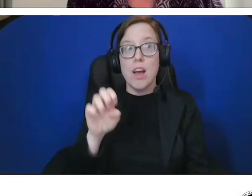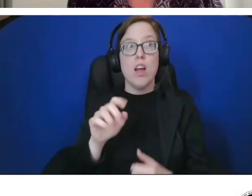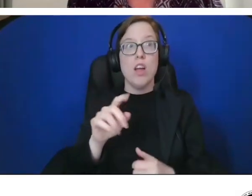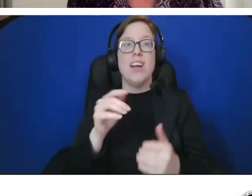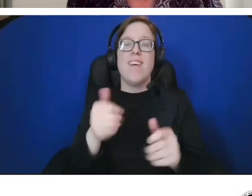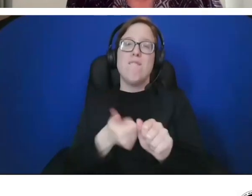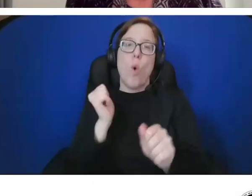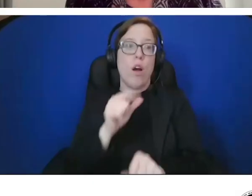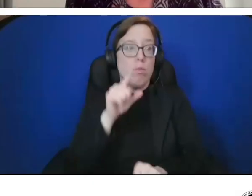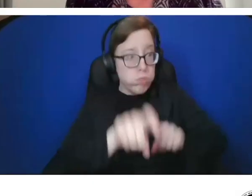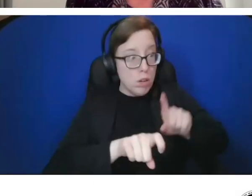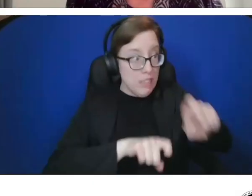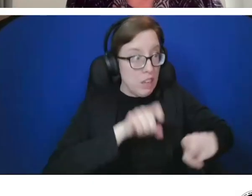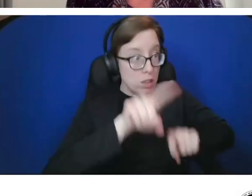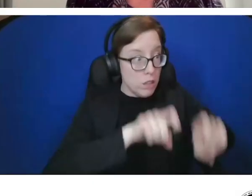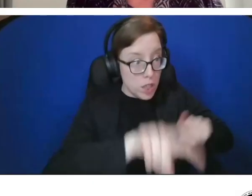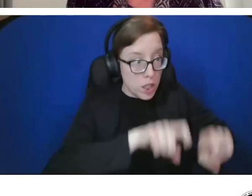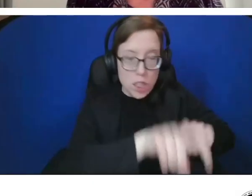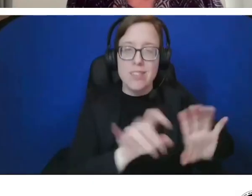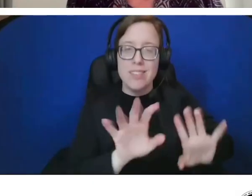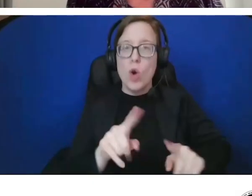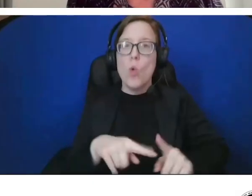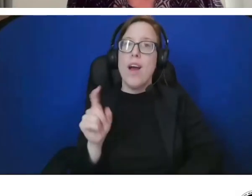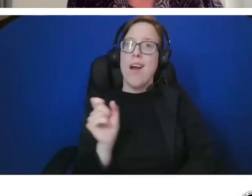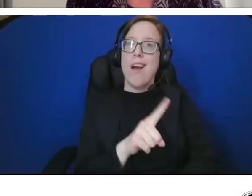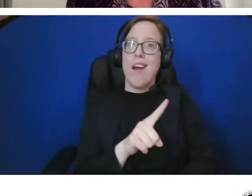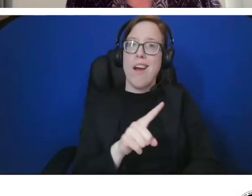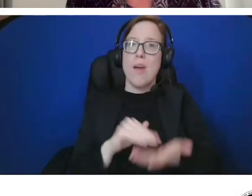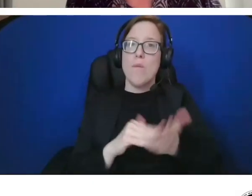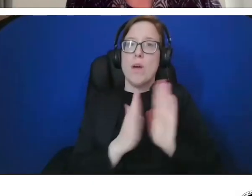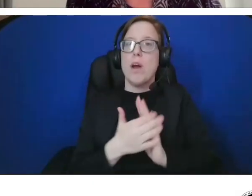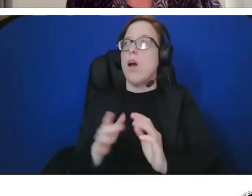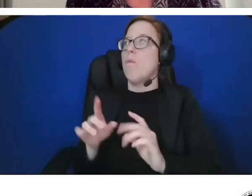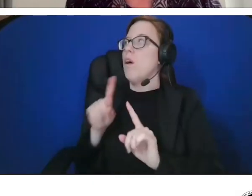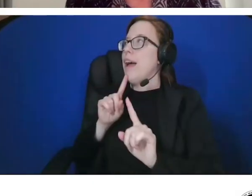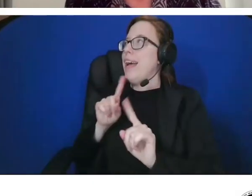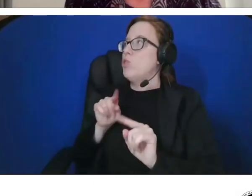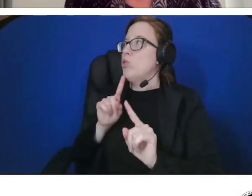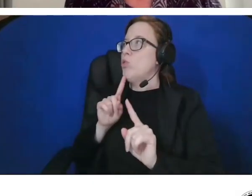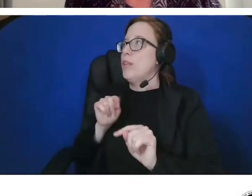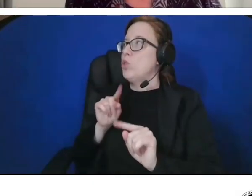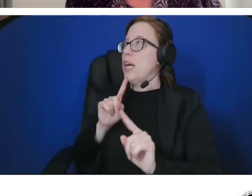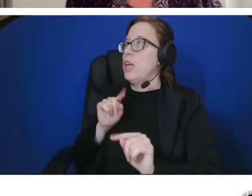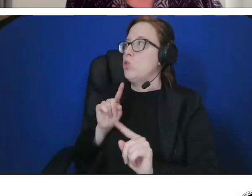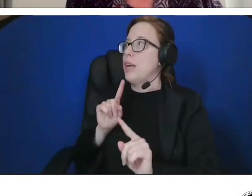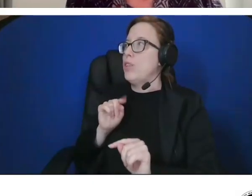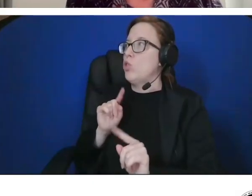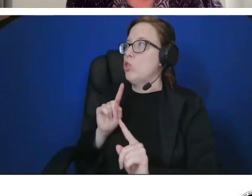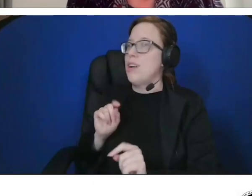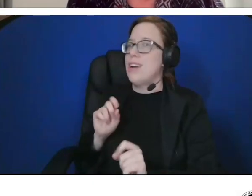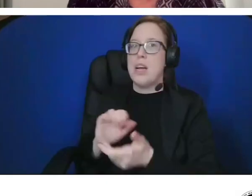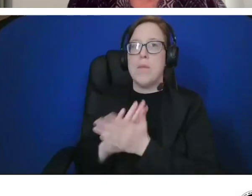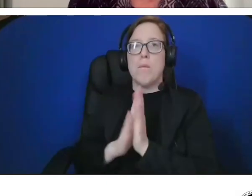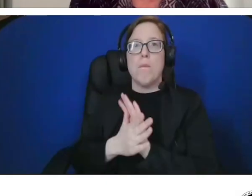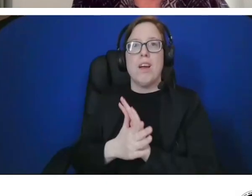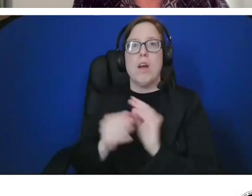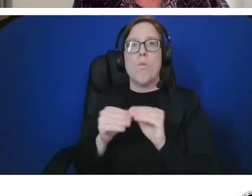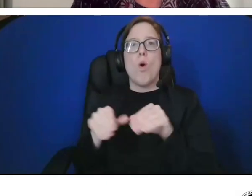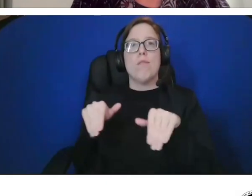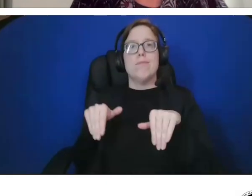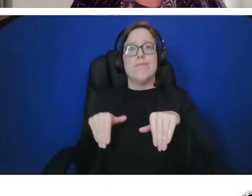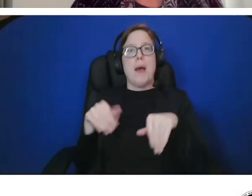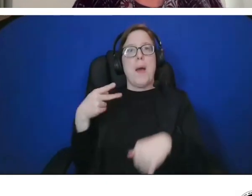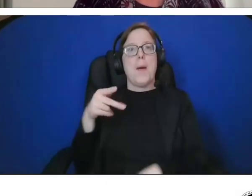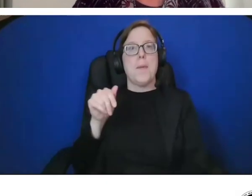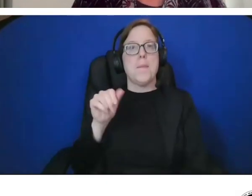question after question. When we ask questions, we put the kid in the mode of answering, and answering can become quite a